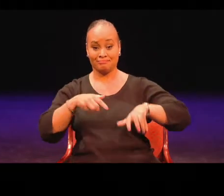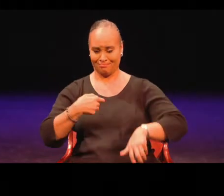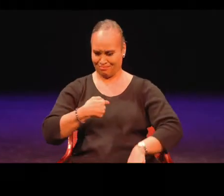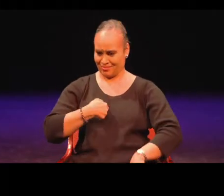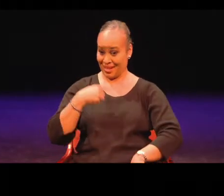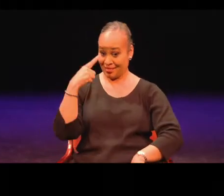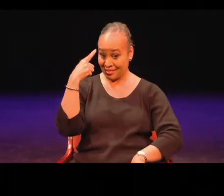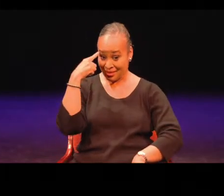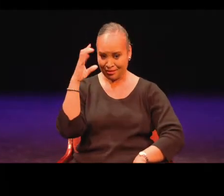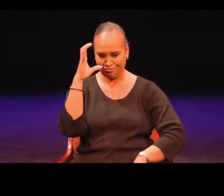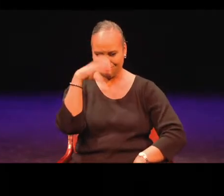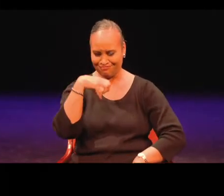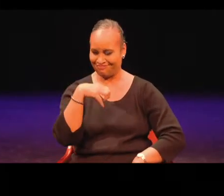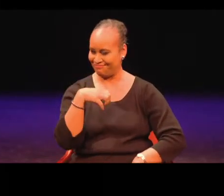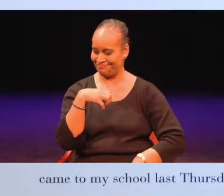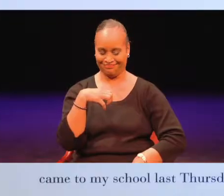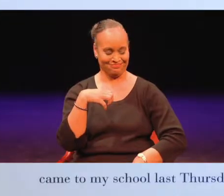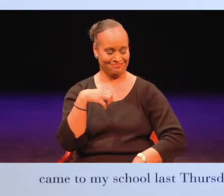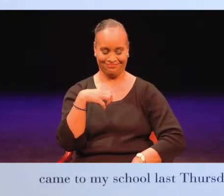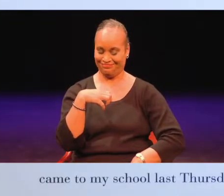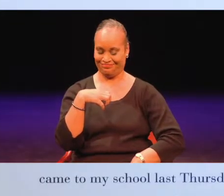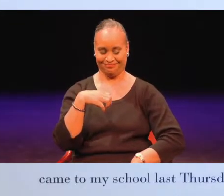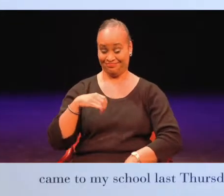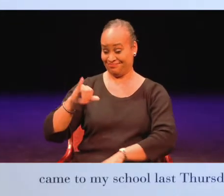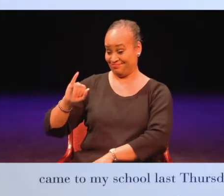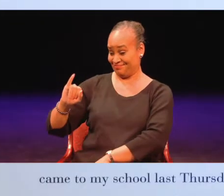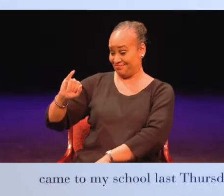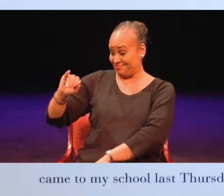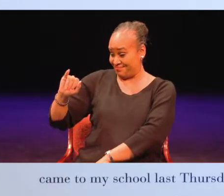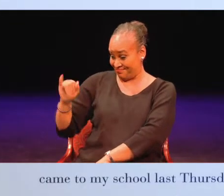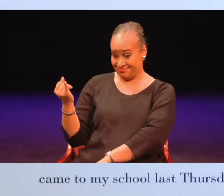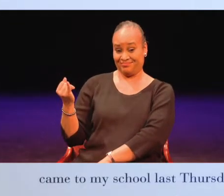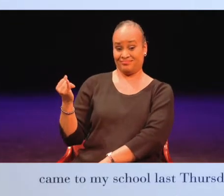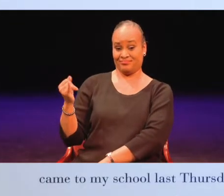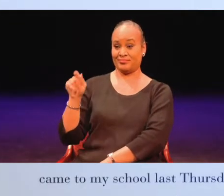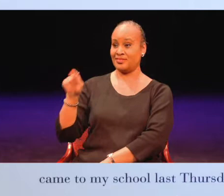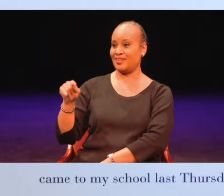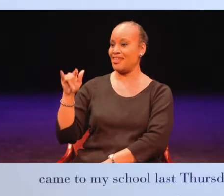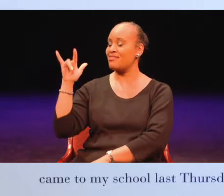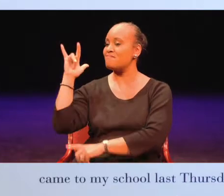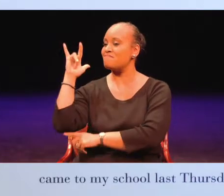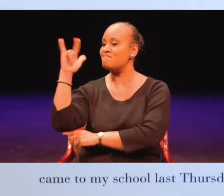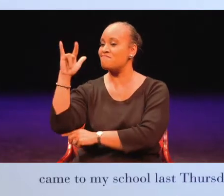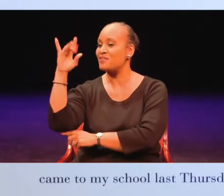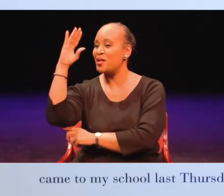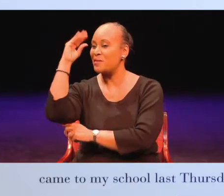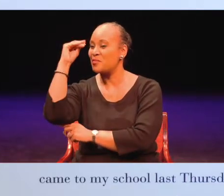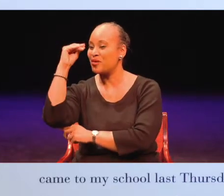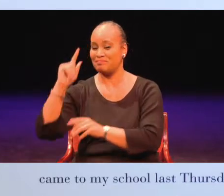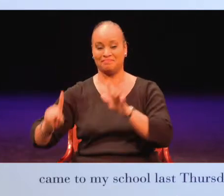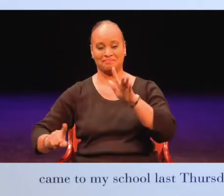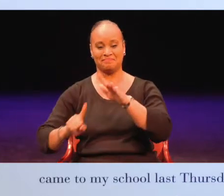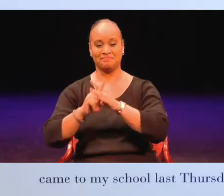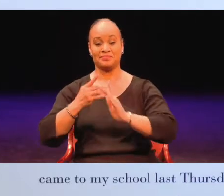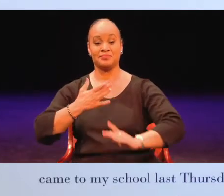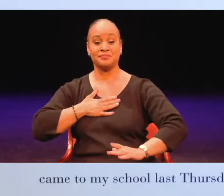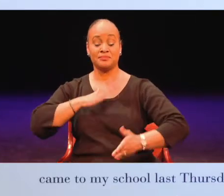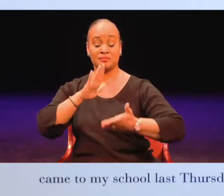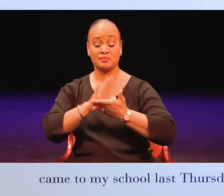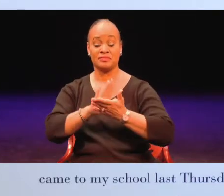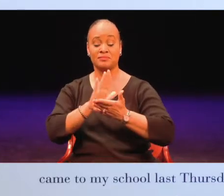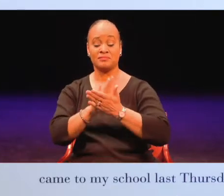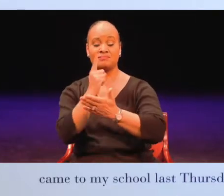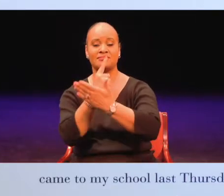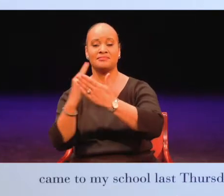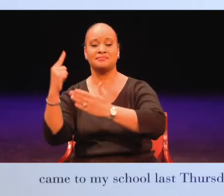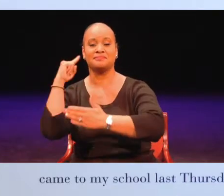he's strange. Iris Jackson, the flyboy, came to my school last